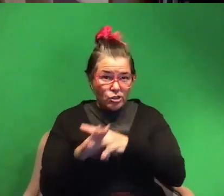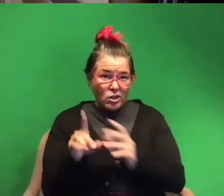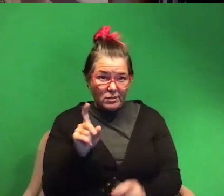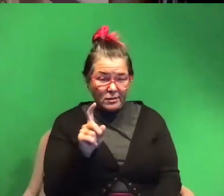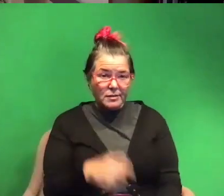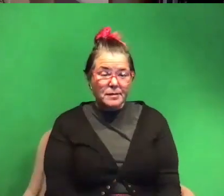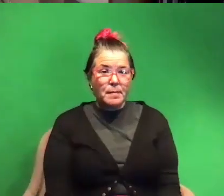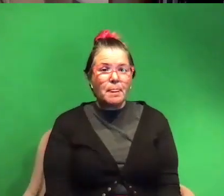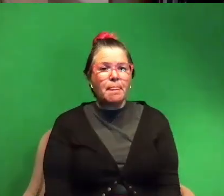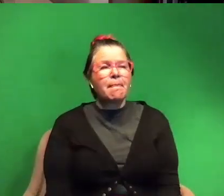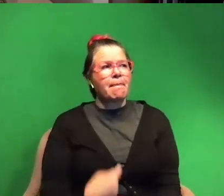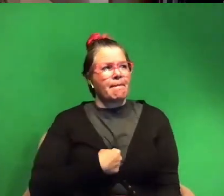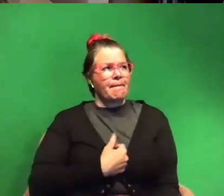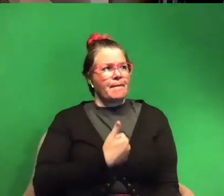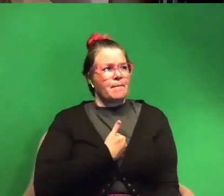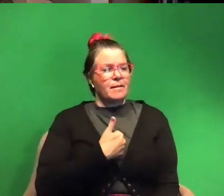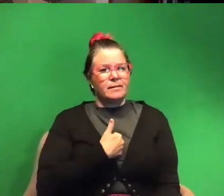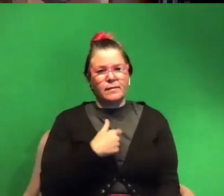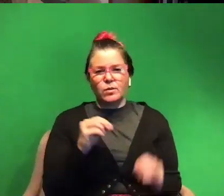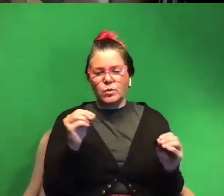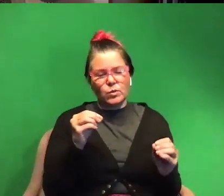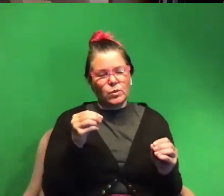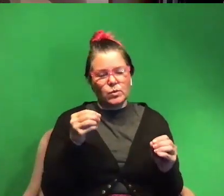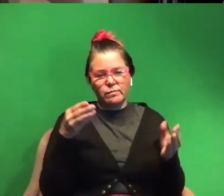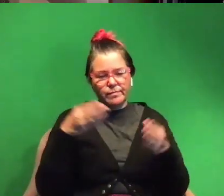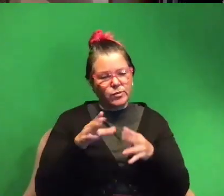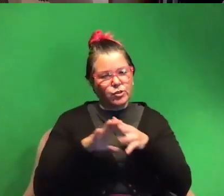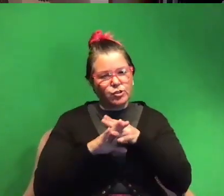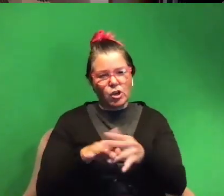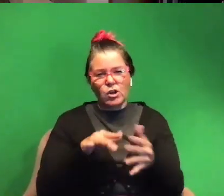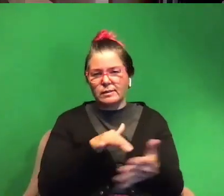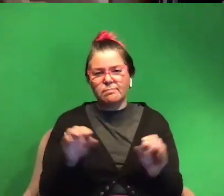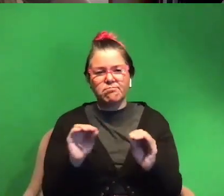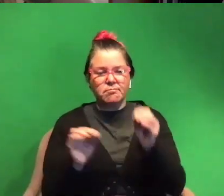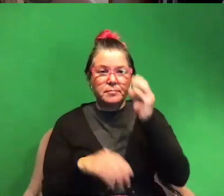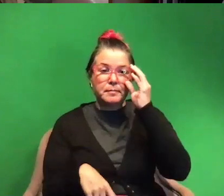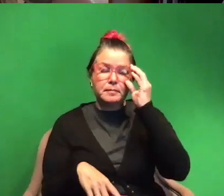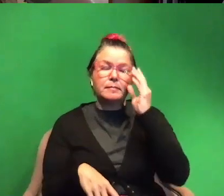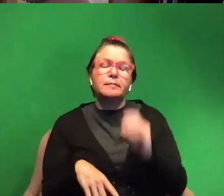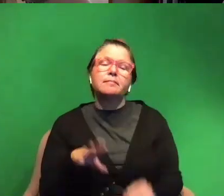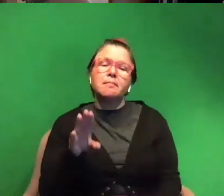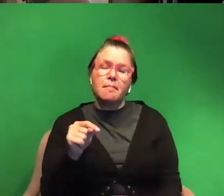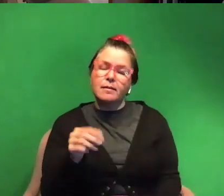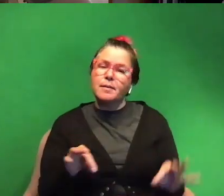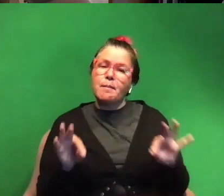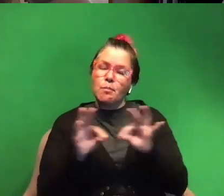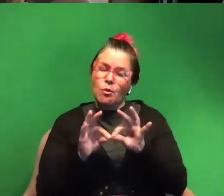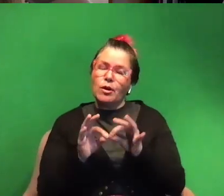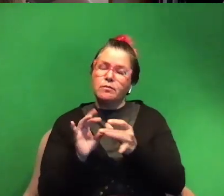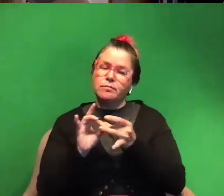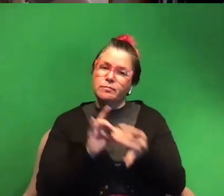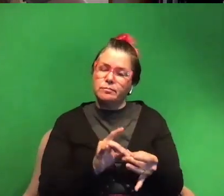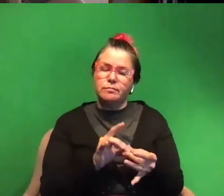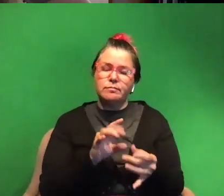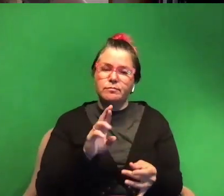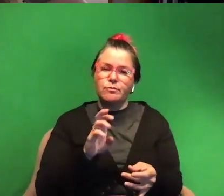So I have not done any specific shark studies, but they are an important component of a reef